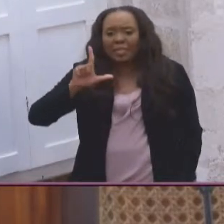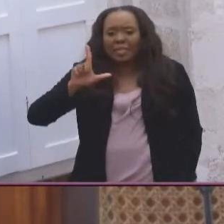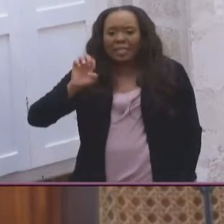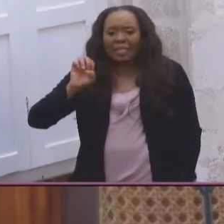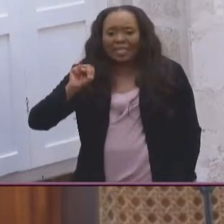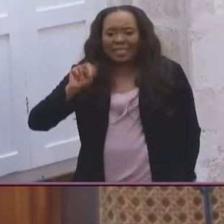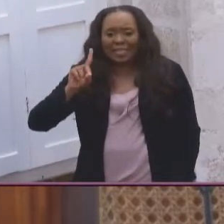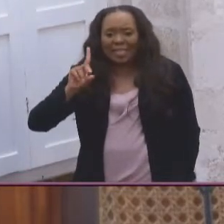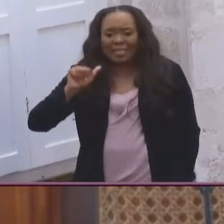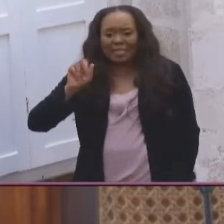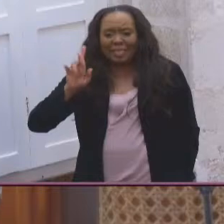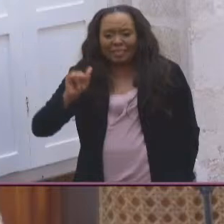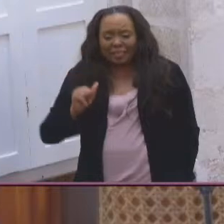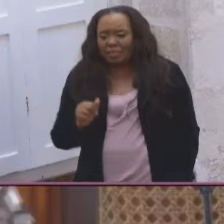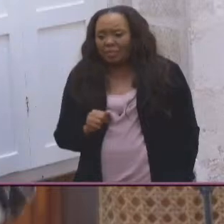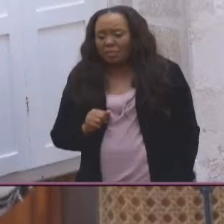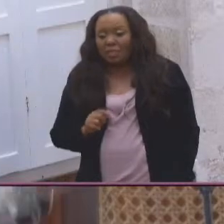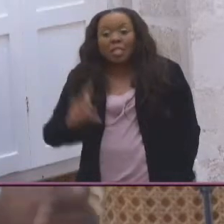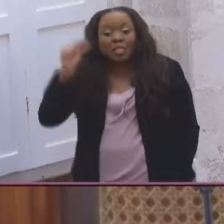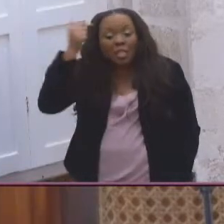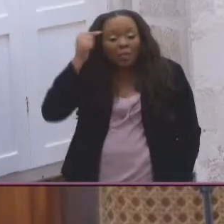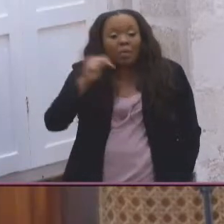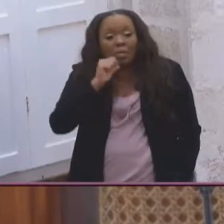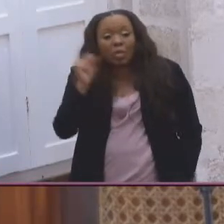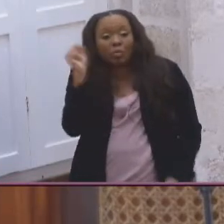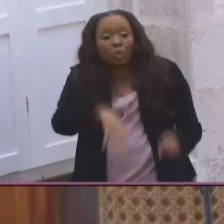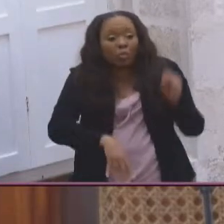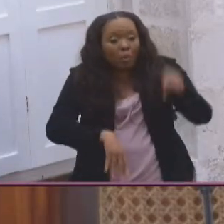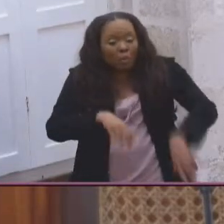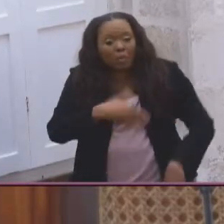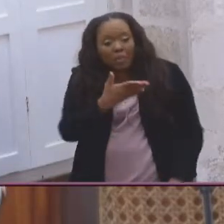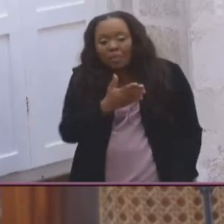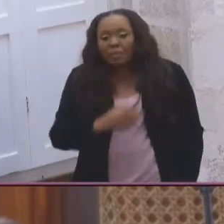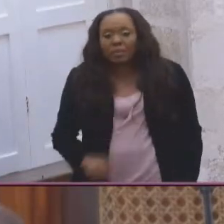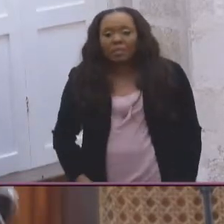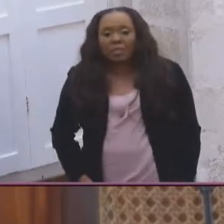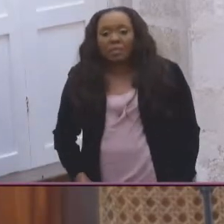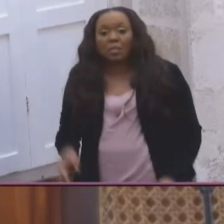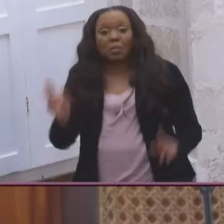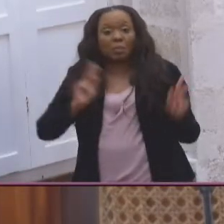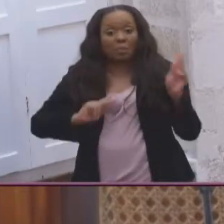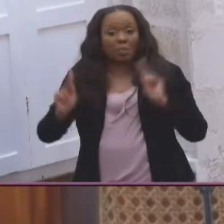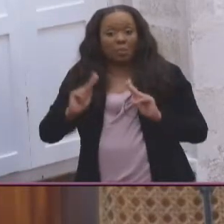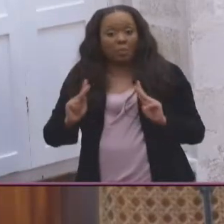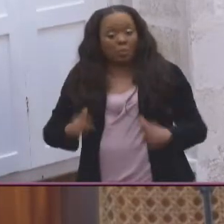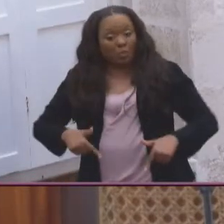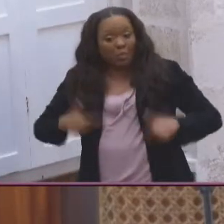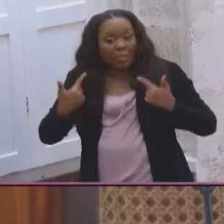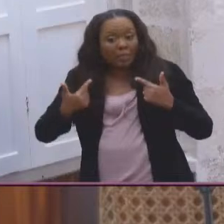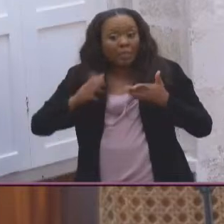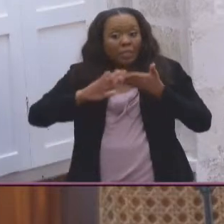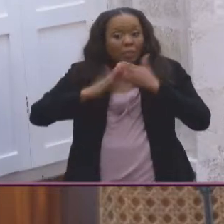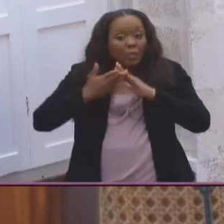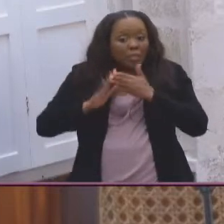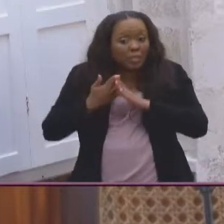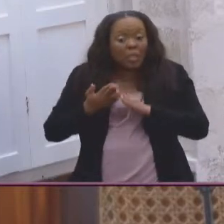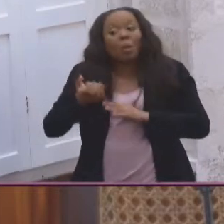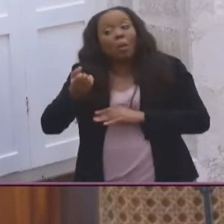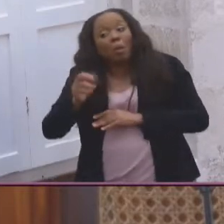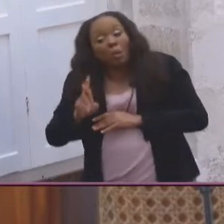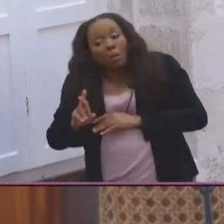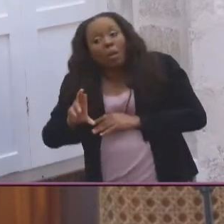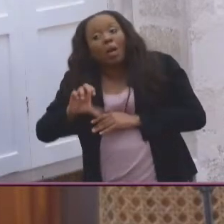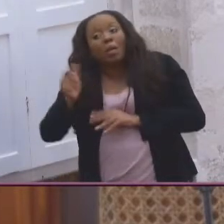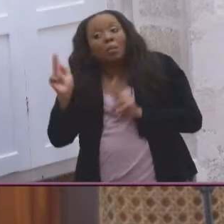Glenderry. It is people who live in the community or other people who see it as an opportunity to dump